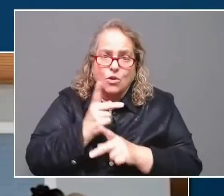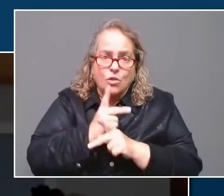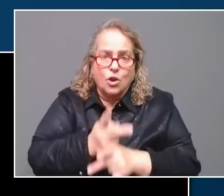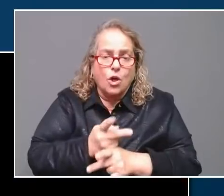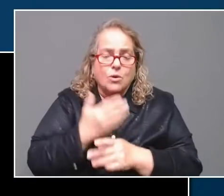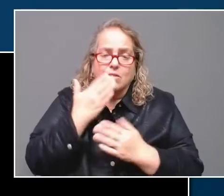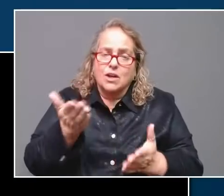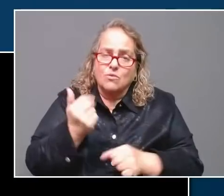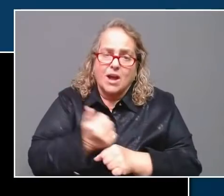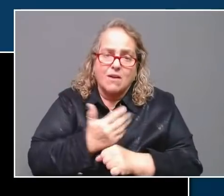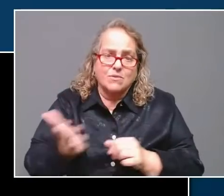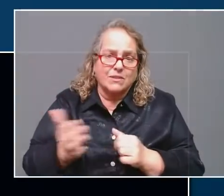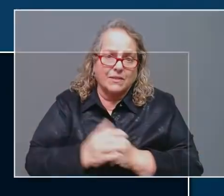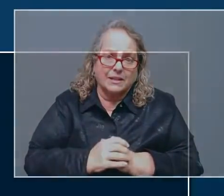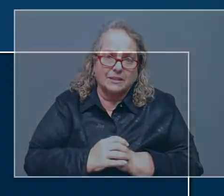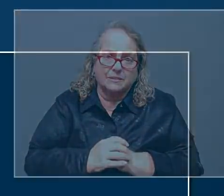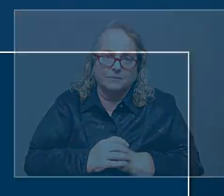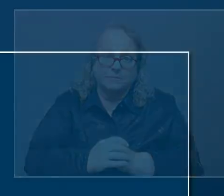provide.